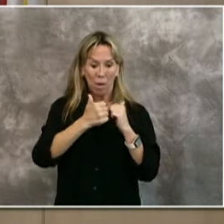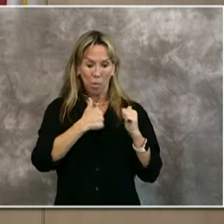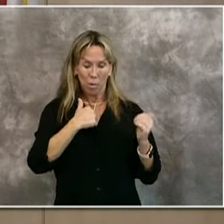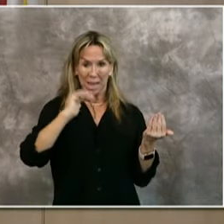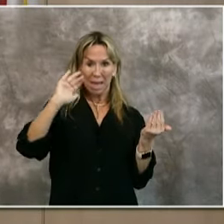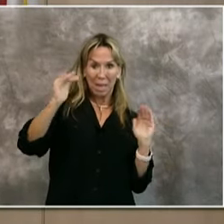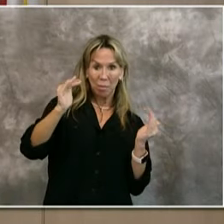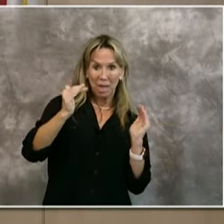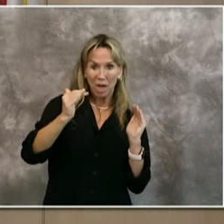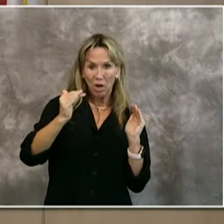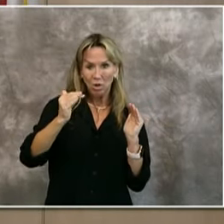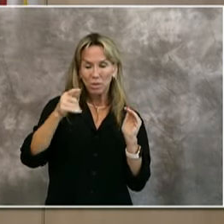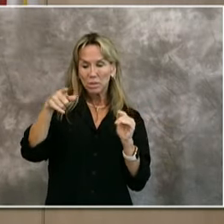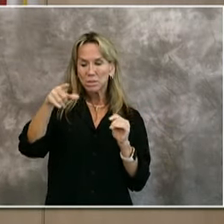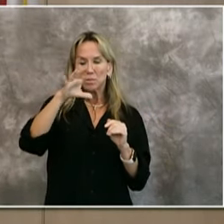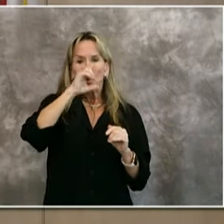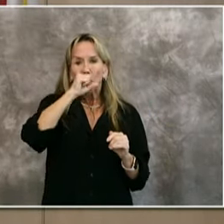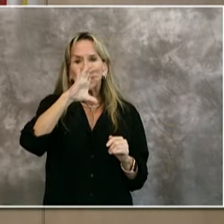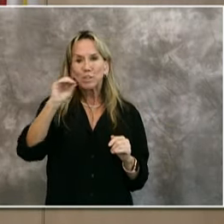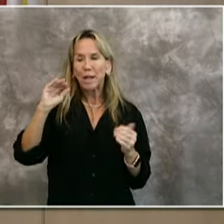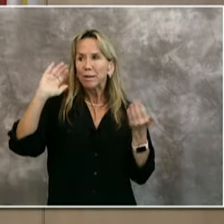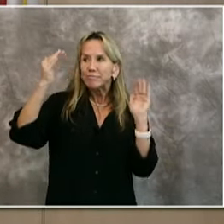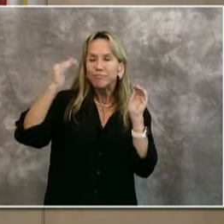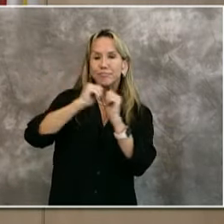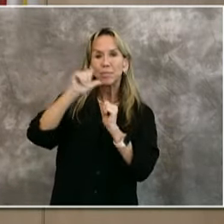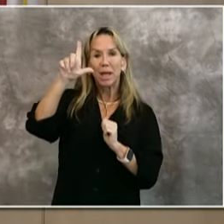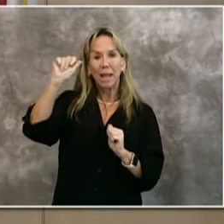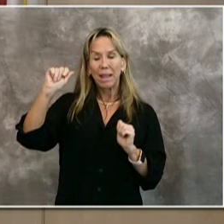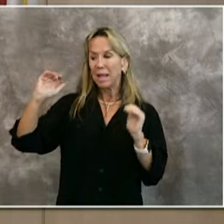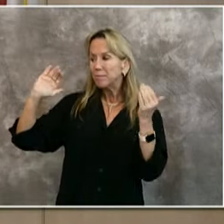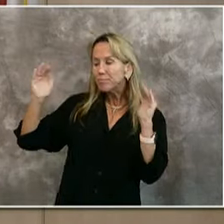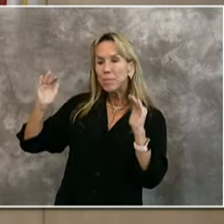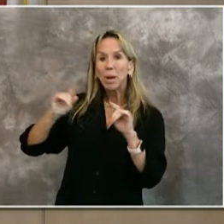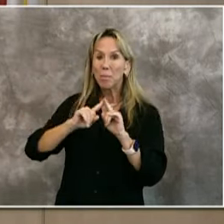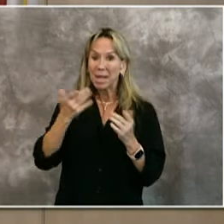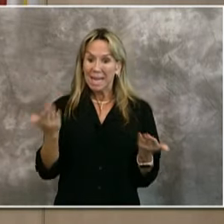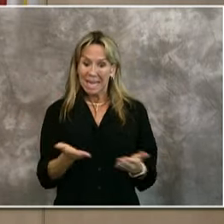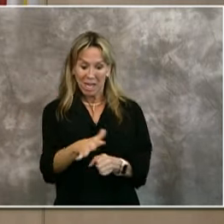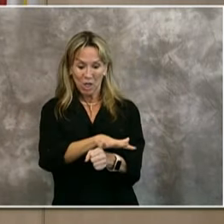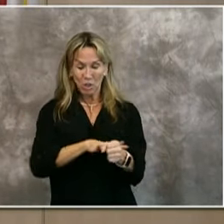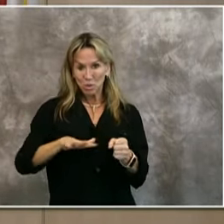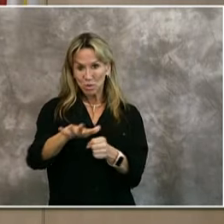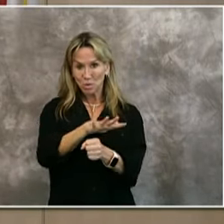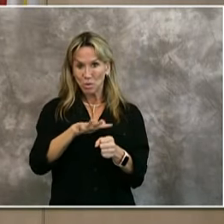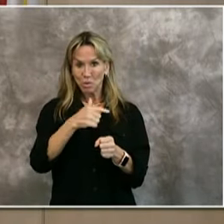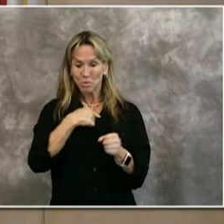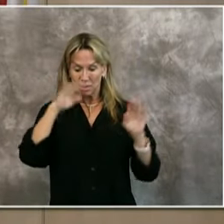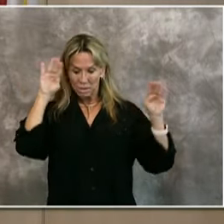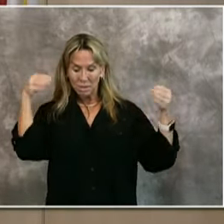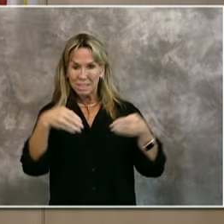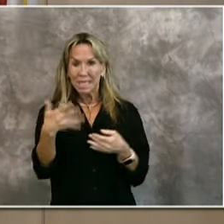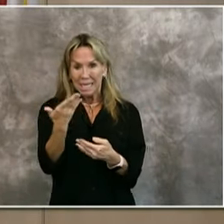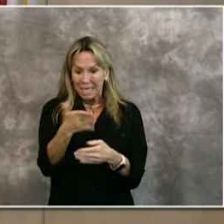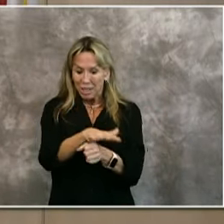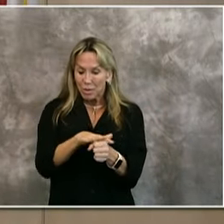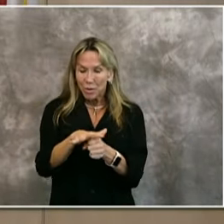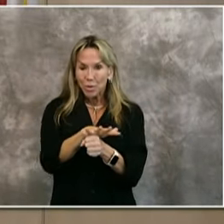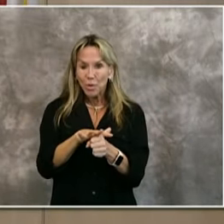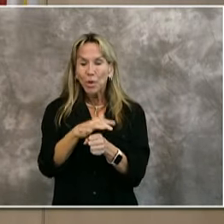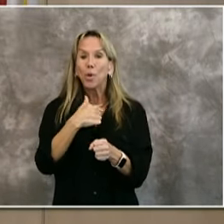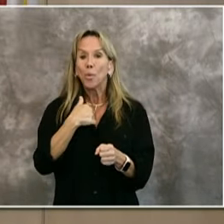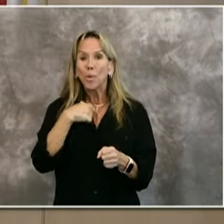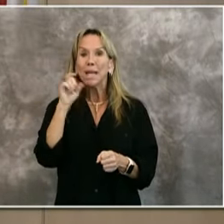Orange County or LA, but our results as an urban county, where we need to be, as Supervisor Fletcher pointed out, of